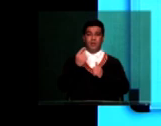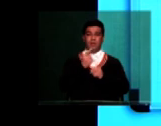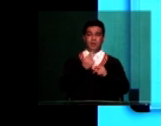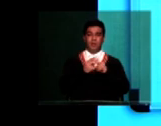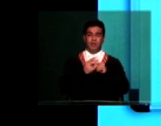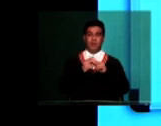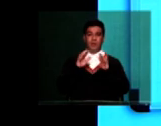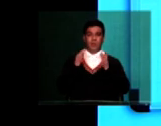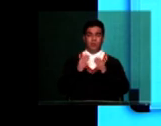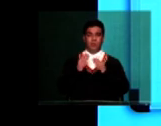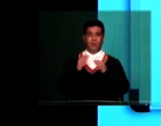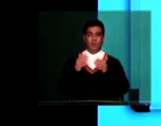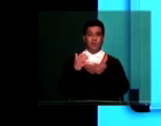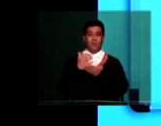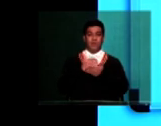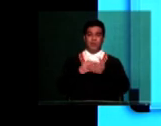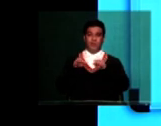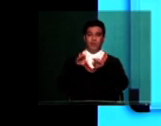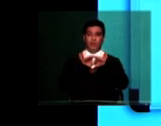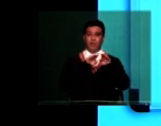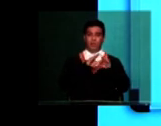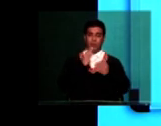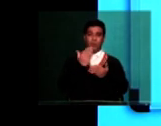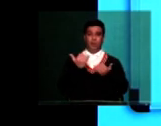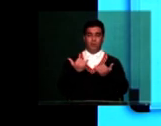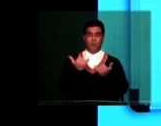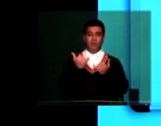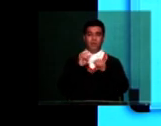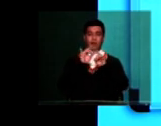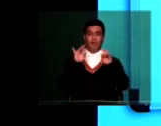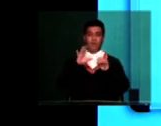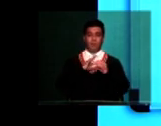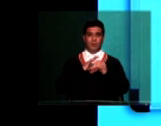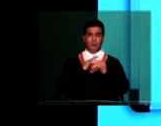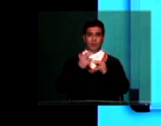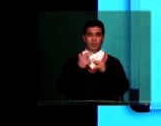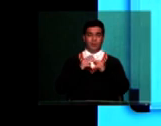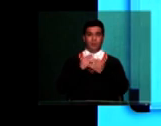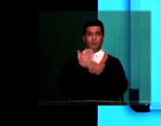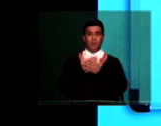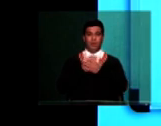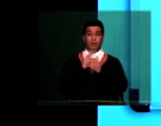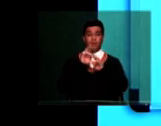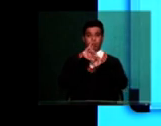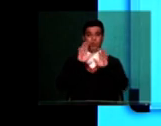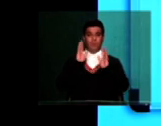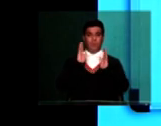ehtimolliklari yig'indisiga tengdir. Keling, aytilgan hodisaga doir misolni ko'rib